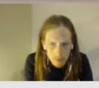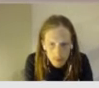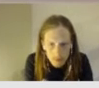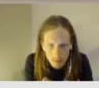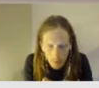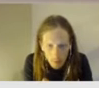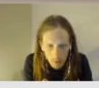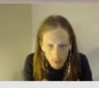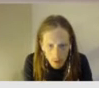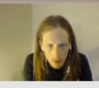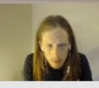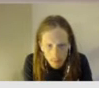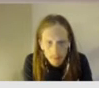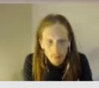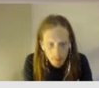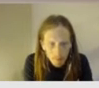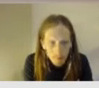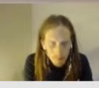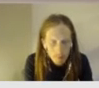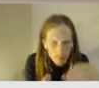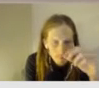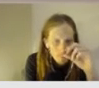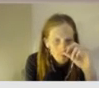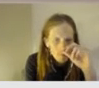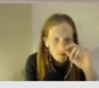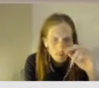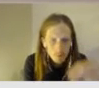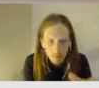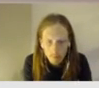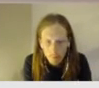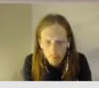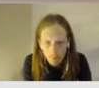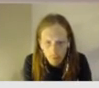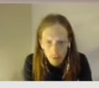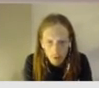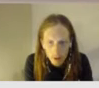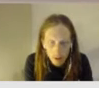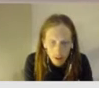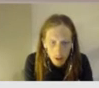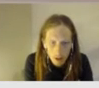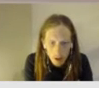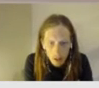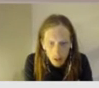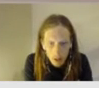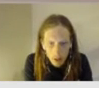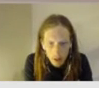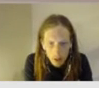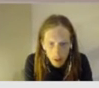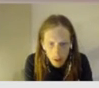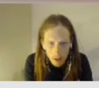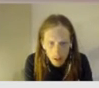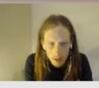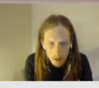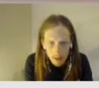local county jails are. And so you have a very interesting crowd kind of congregating around that